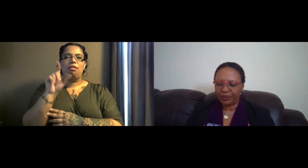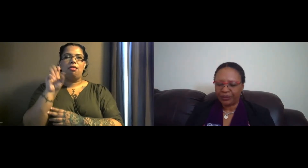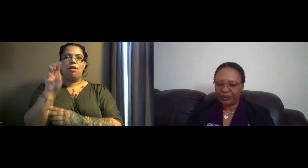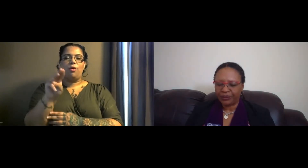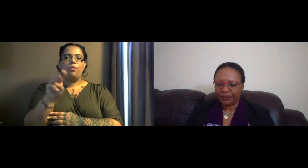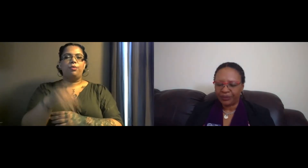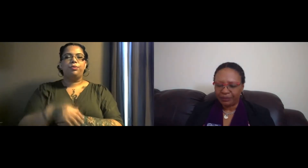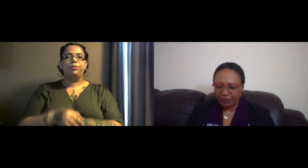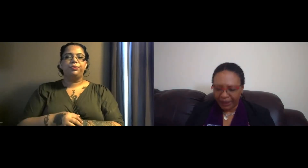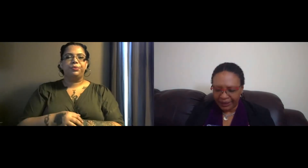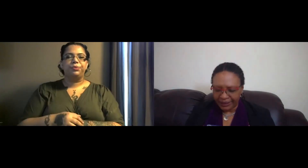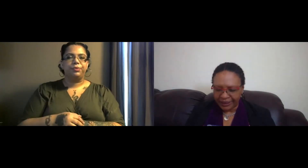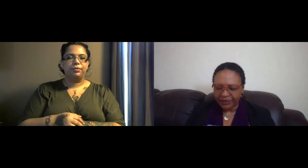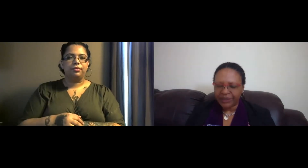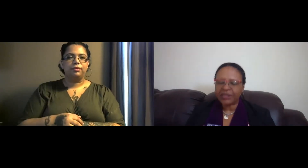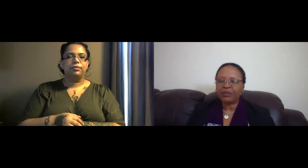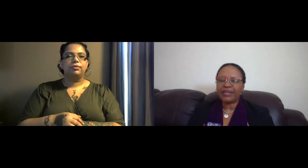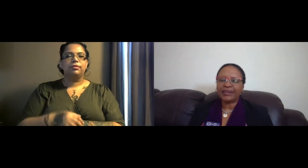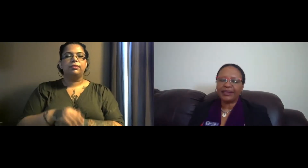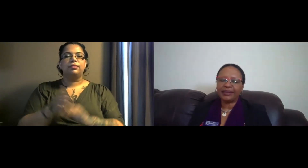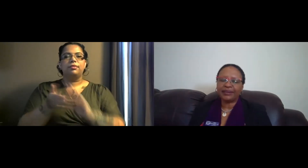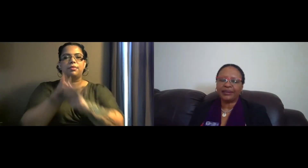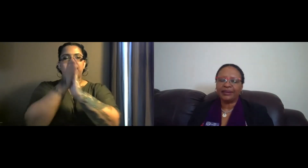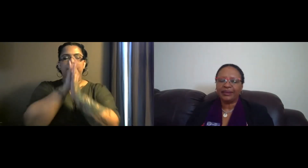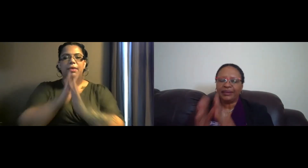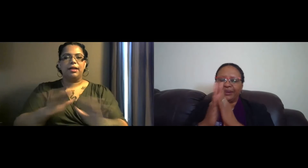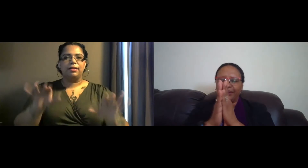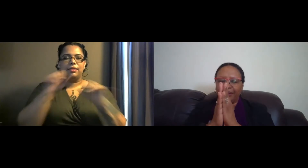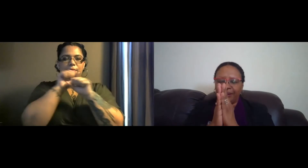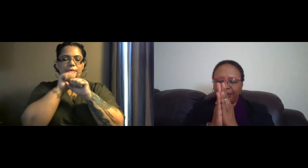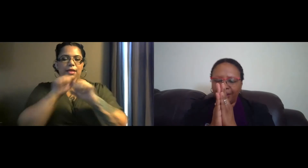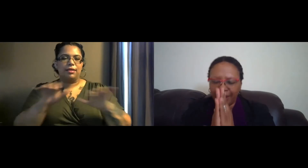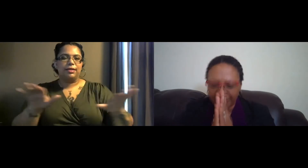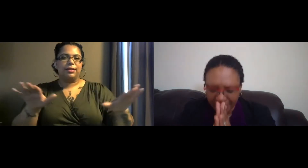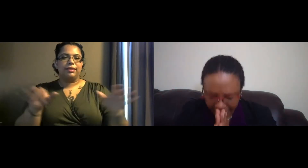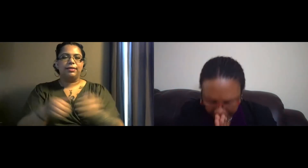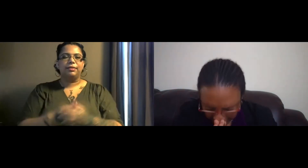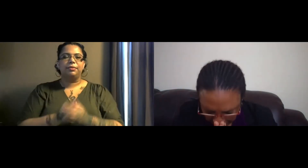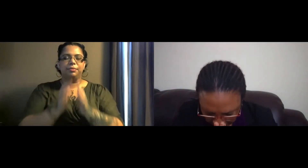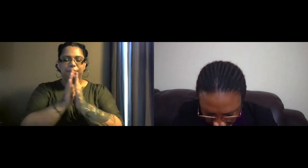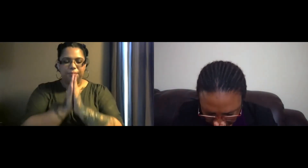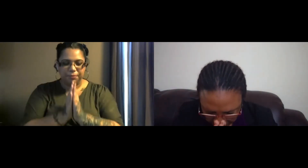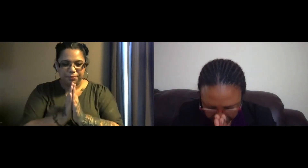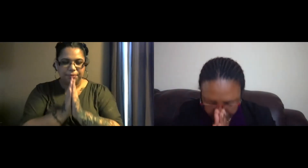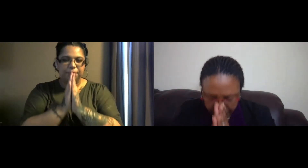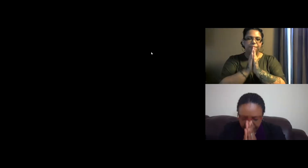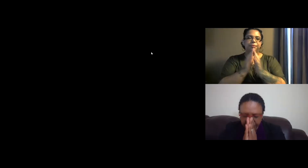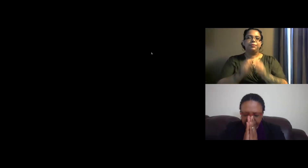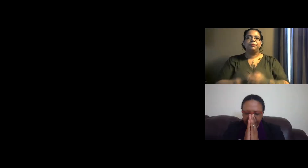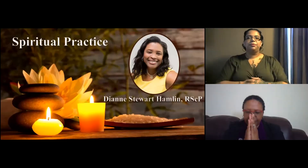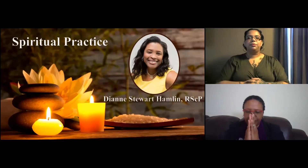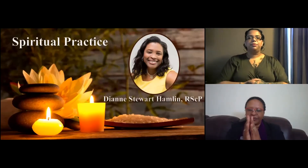Hotep. Peace and richest blessings. Namaste.